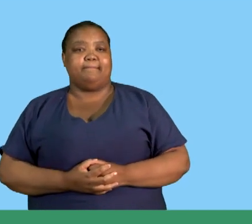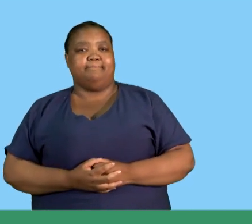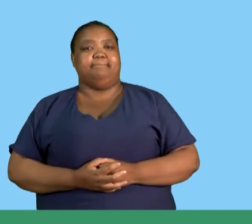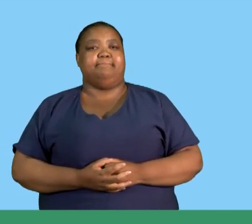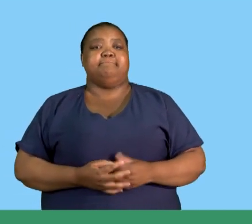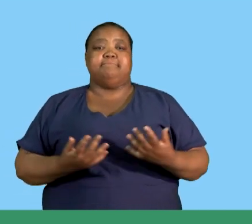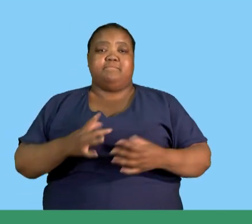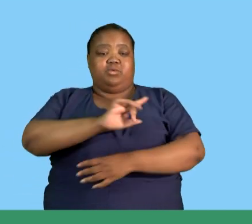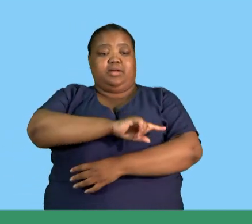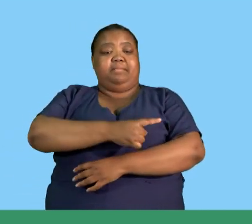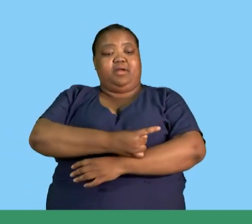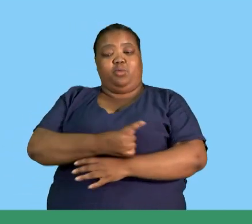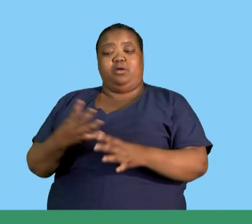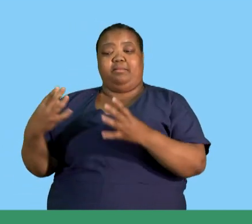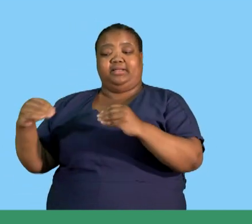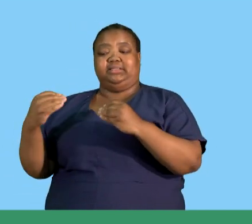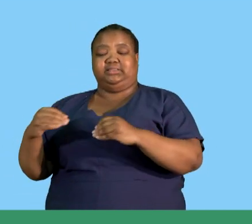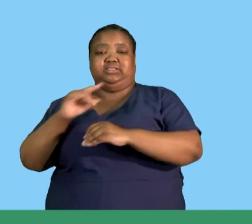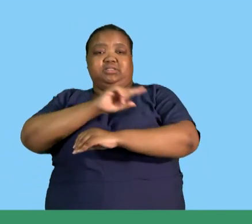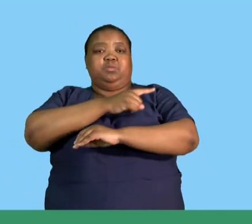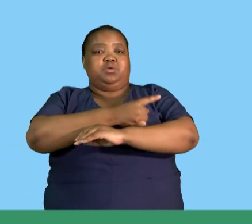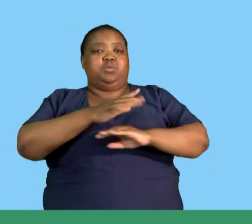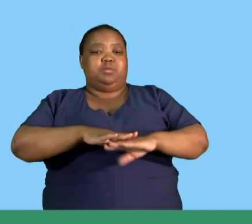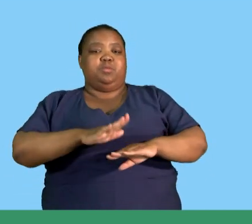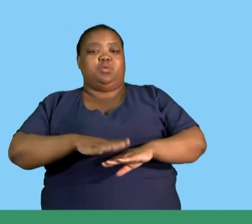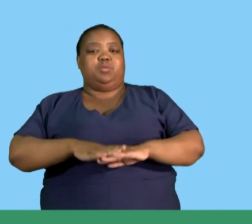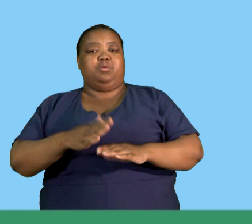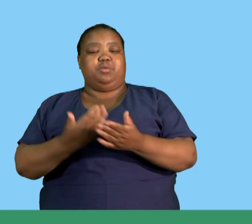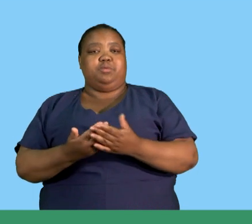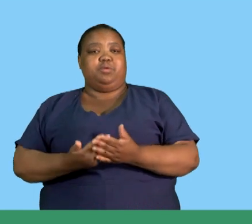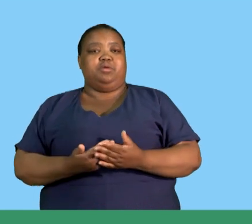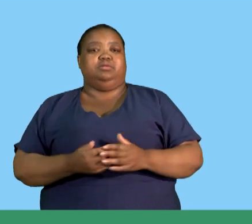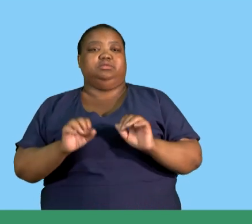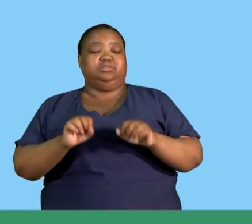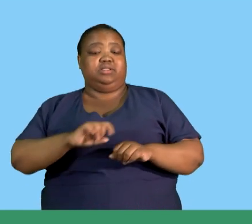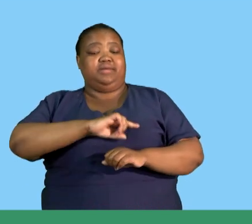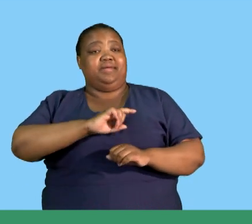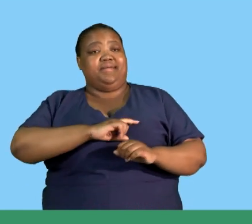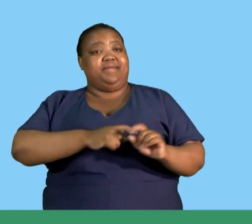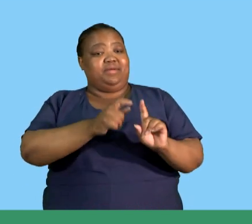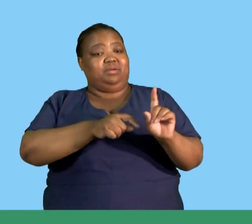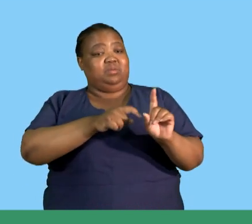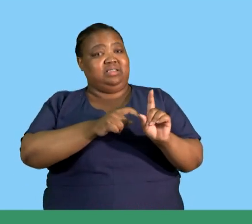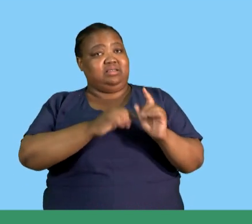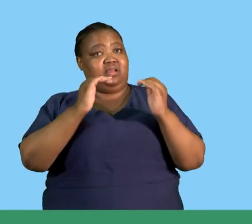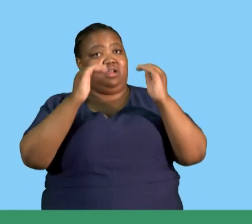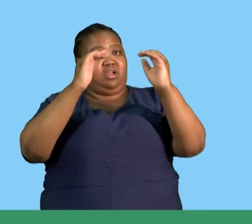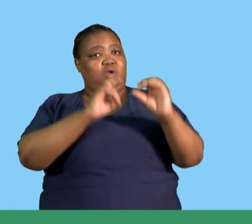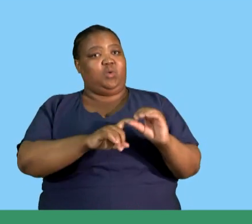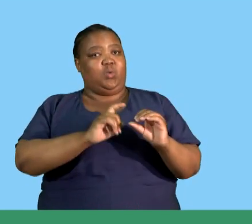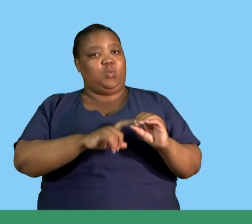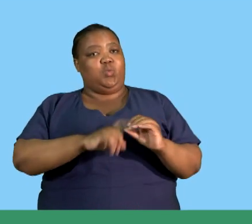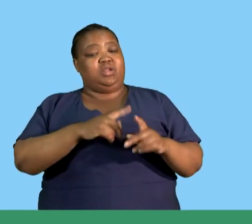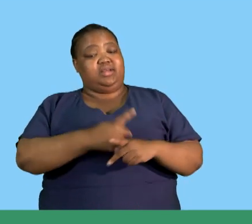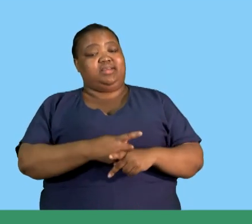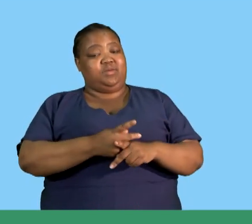product may have power over the business, because we want that particular supply because of the high quality